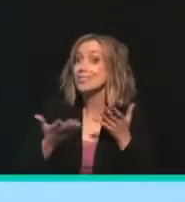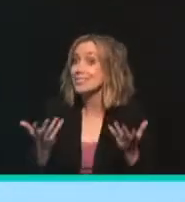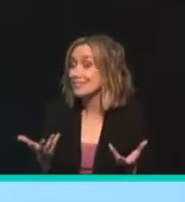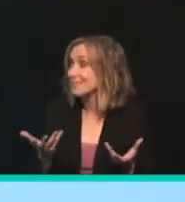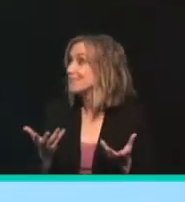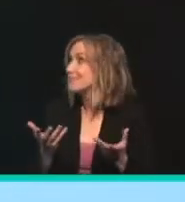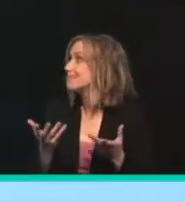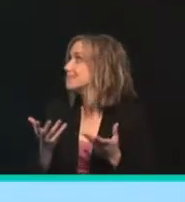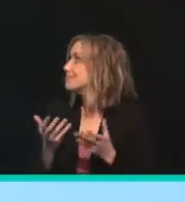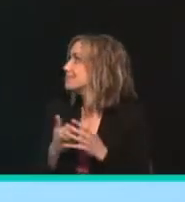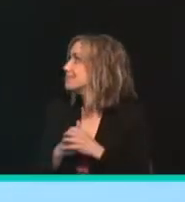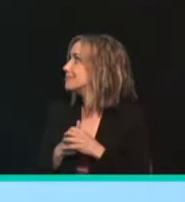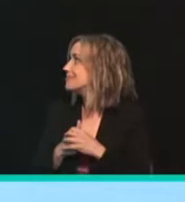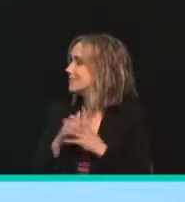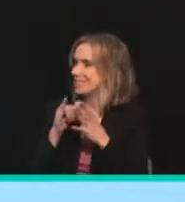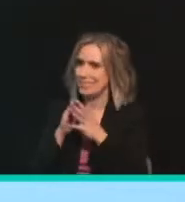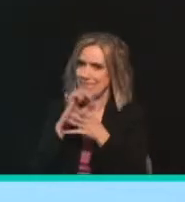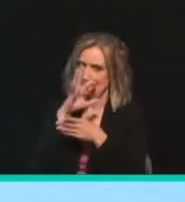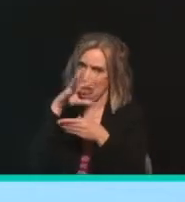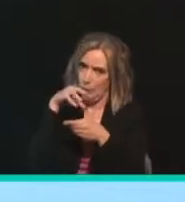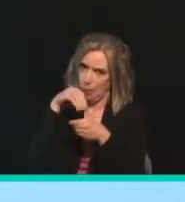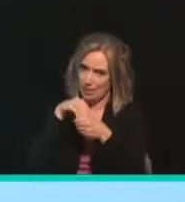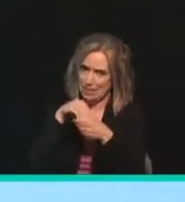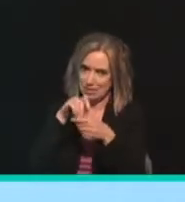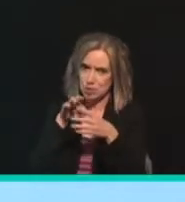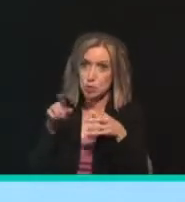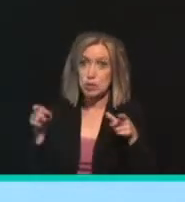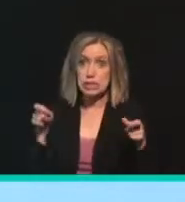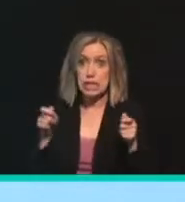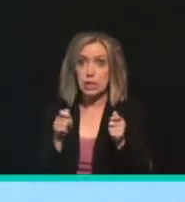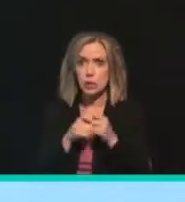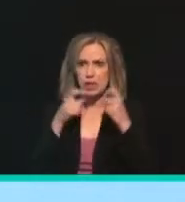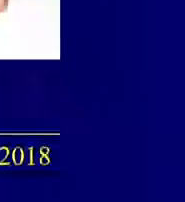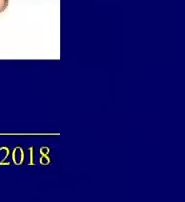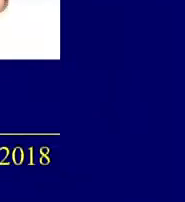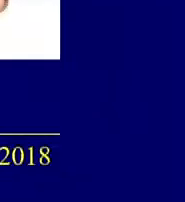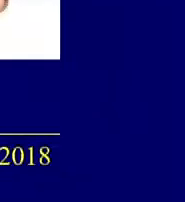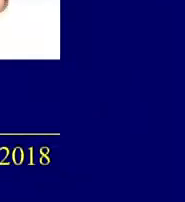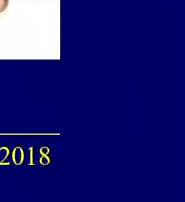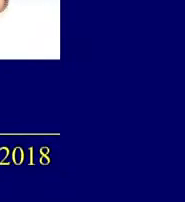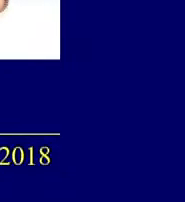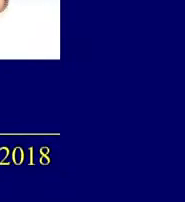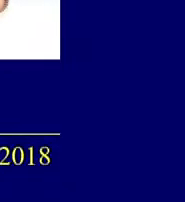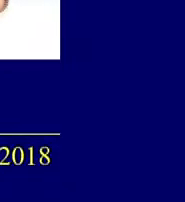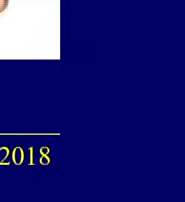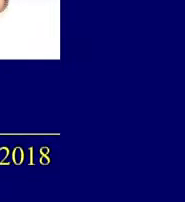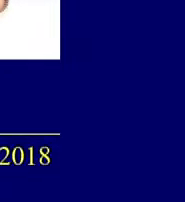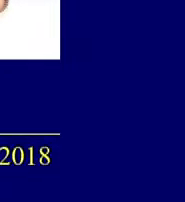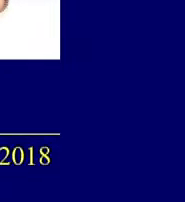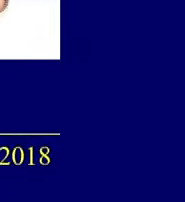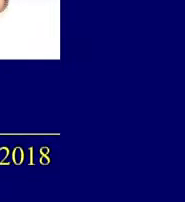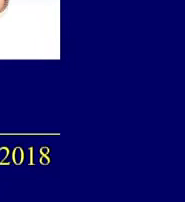this comprehensive approach to dealing with cognitive impairment? They have found